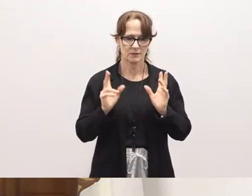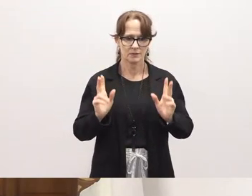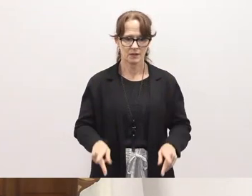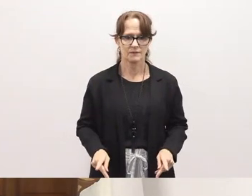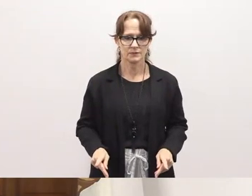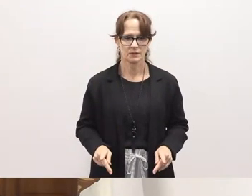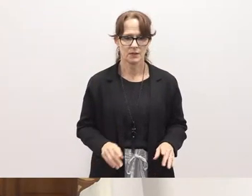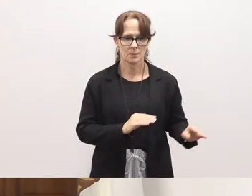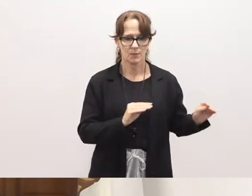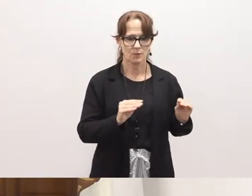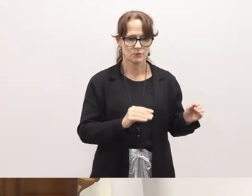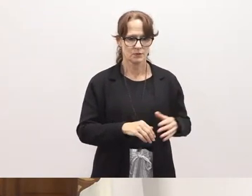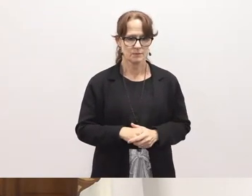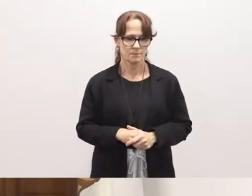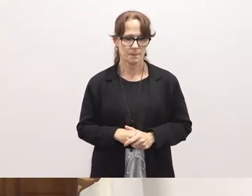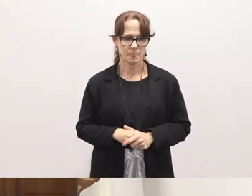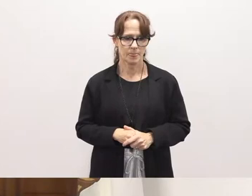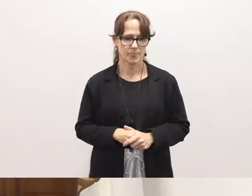motion.